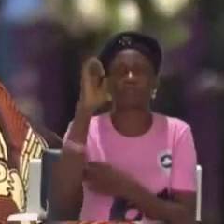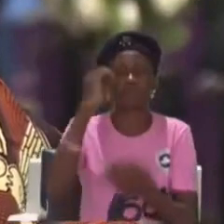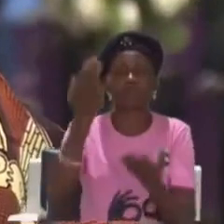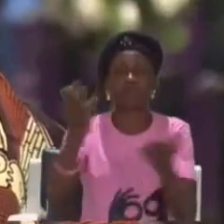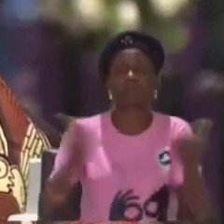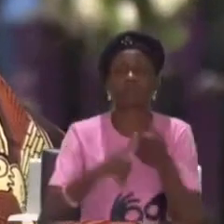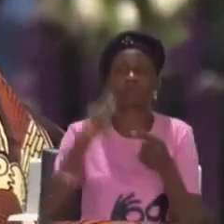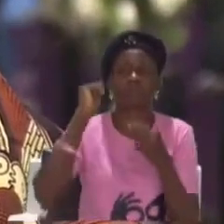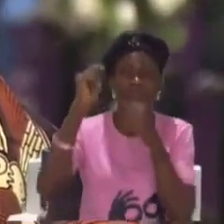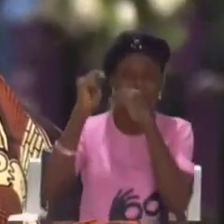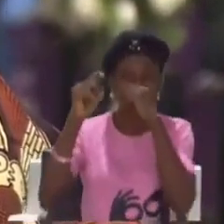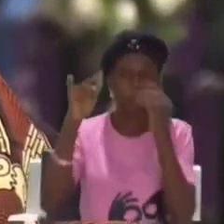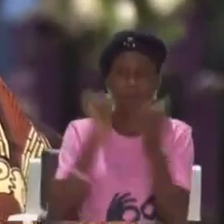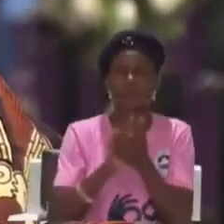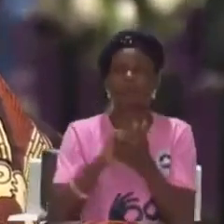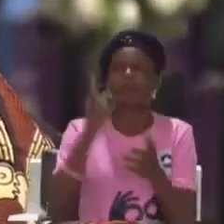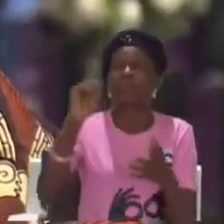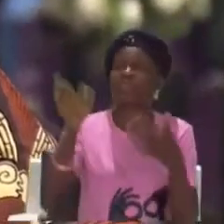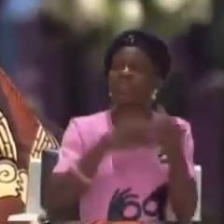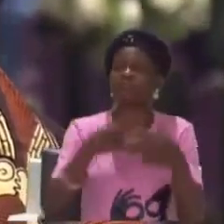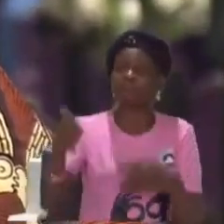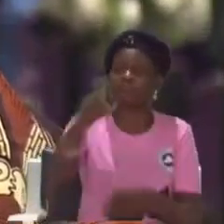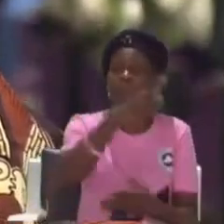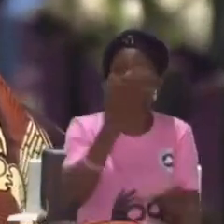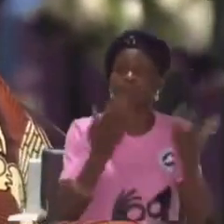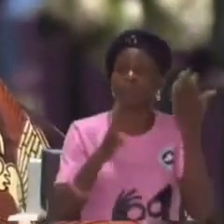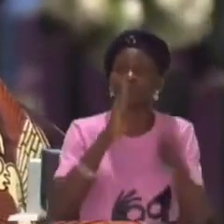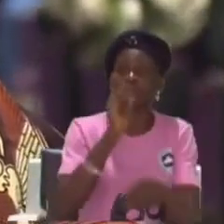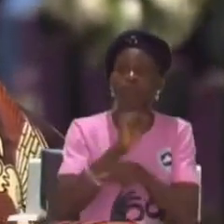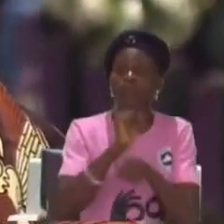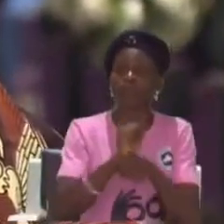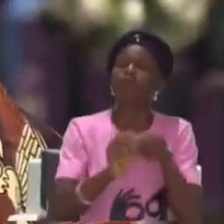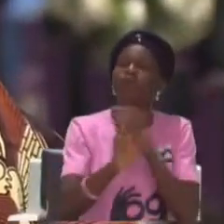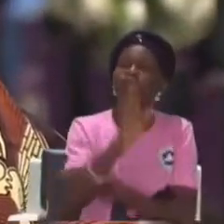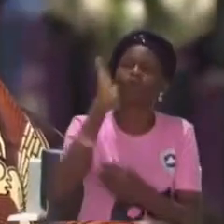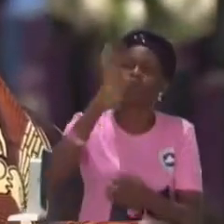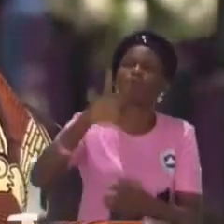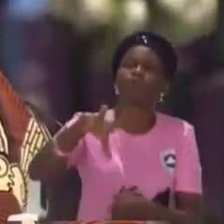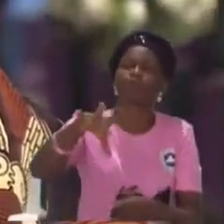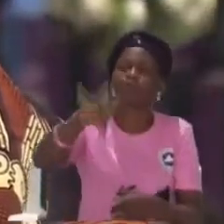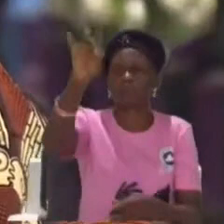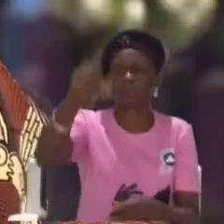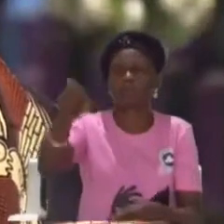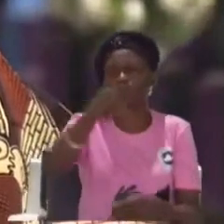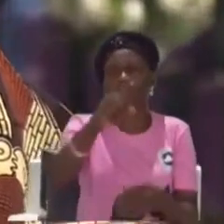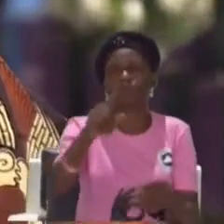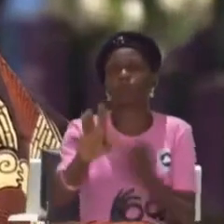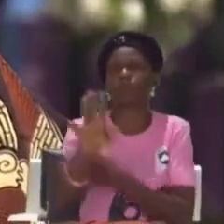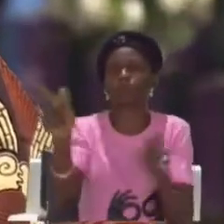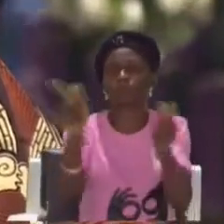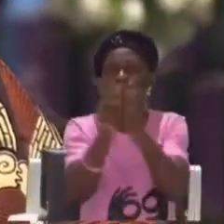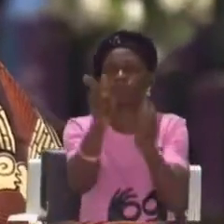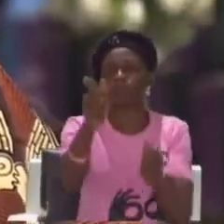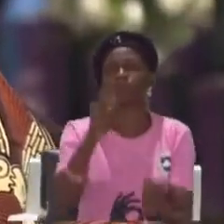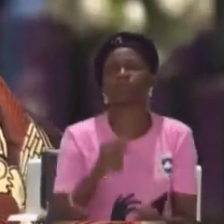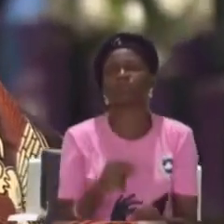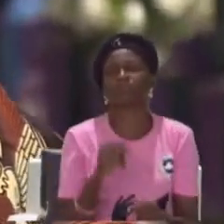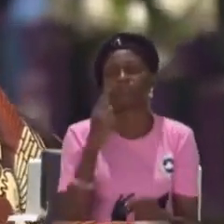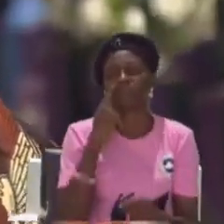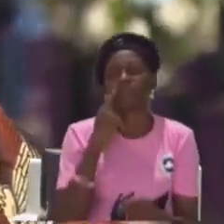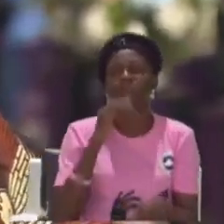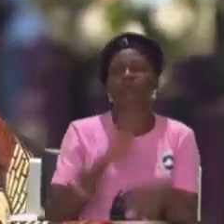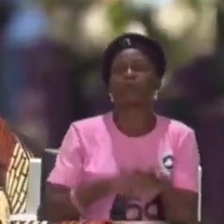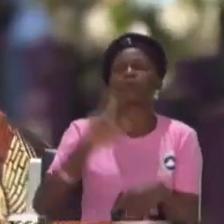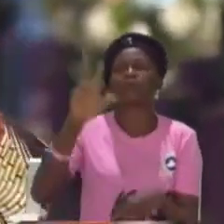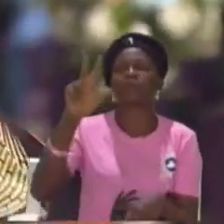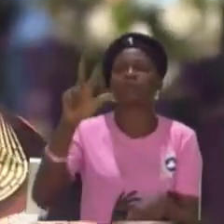testify that wherever you may be working, the Lord will locate you. On the 13th of